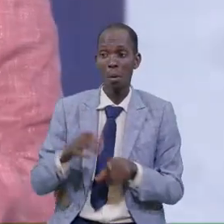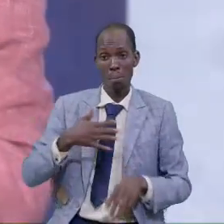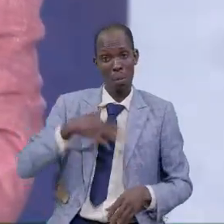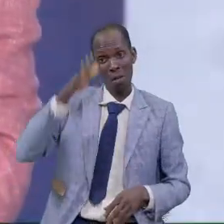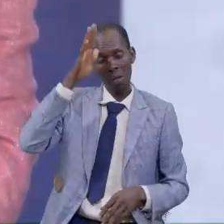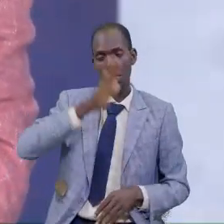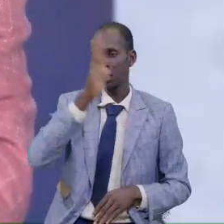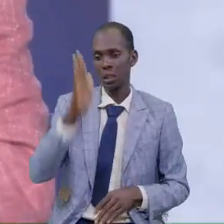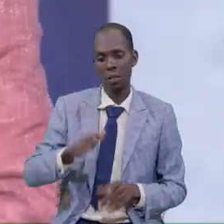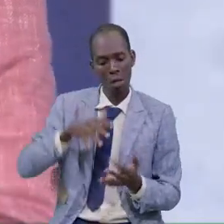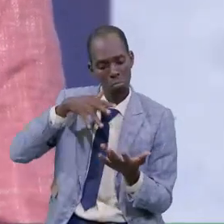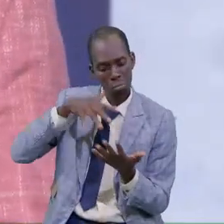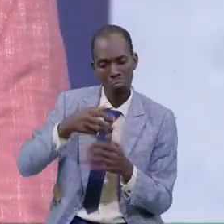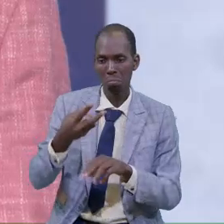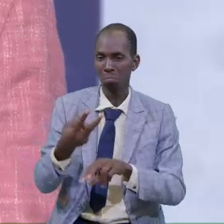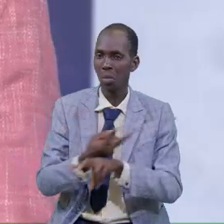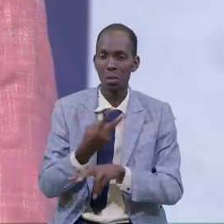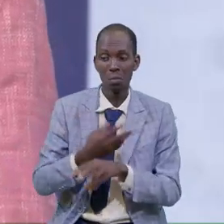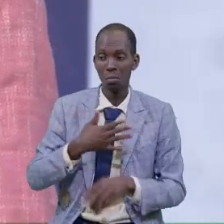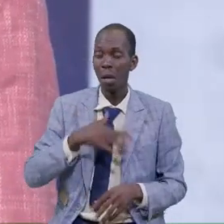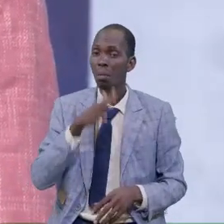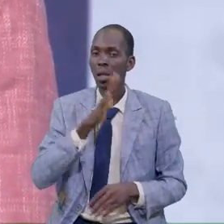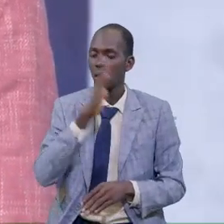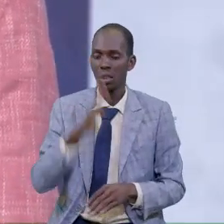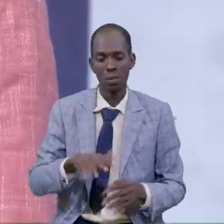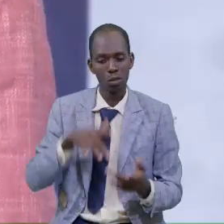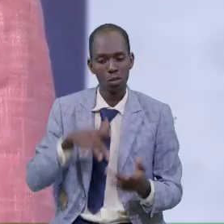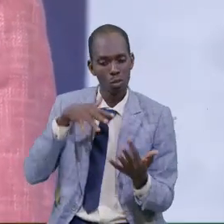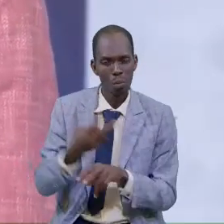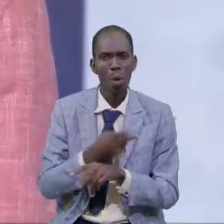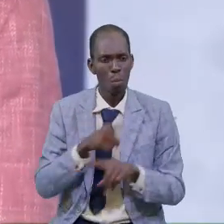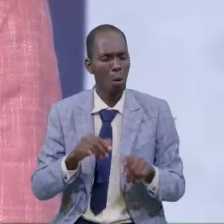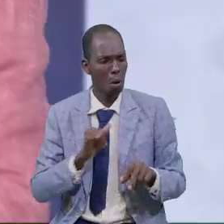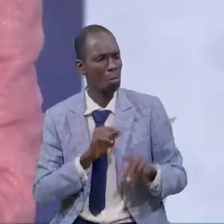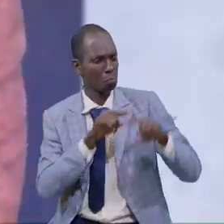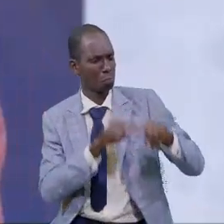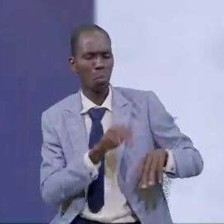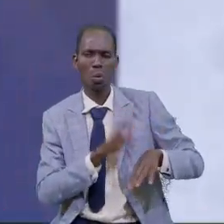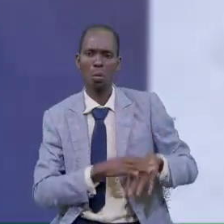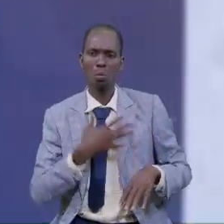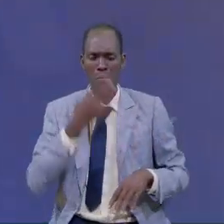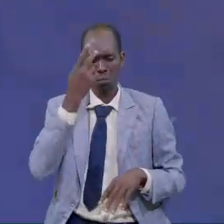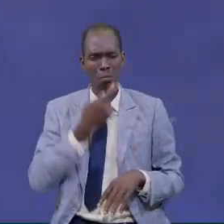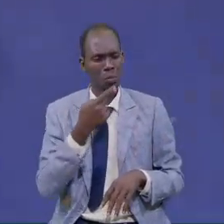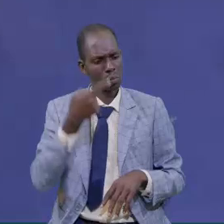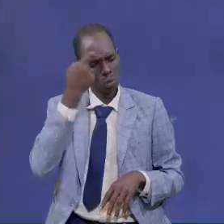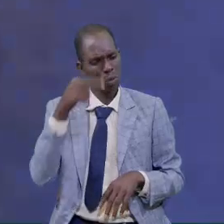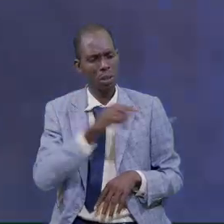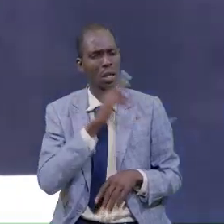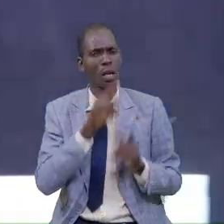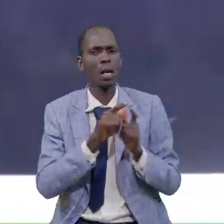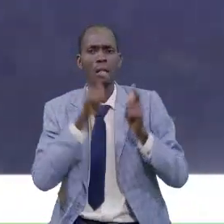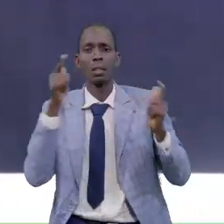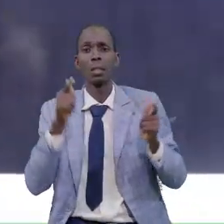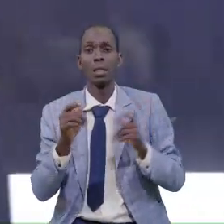did not study mathematics, and I looked up to them. They're great. And I looked up to them. If anybody could be like